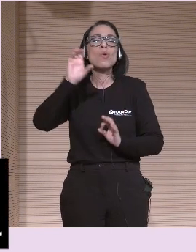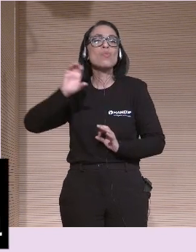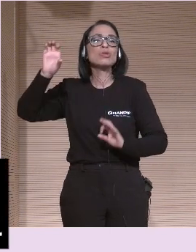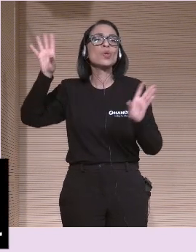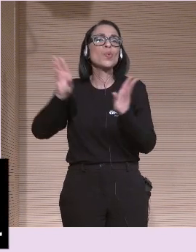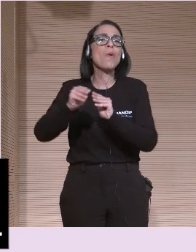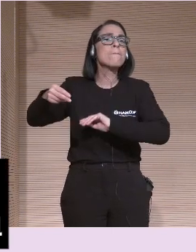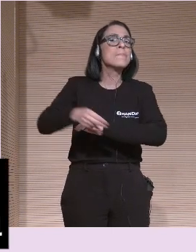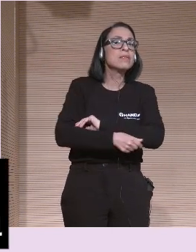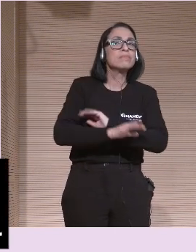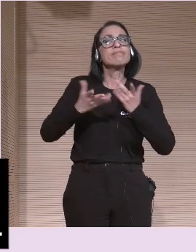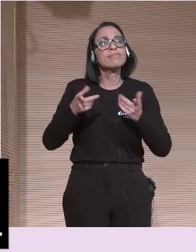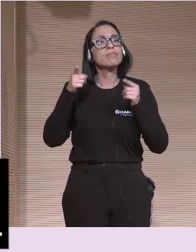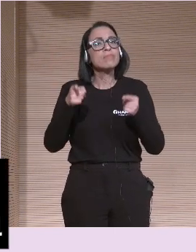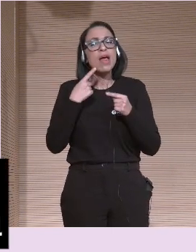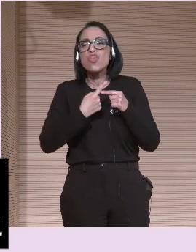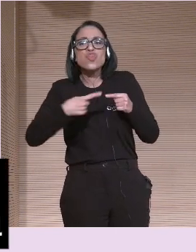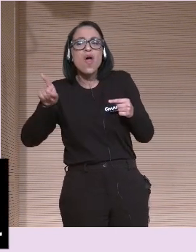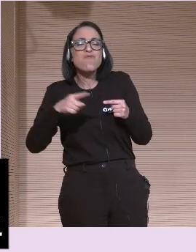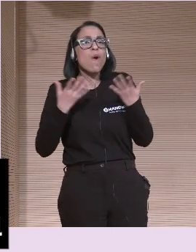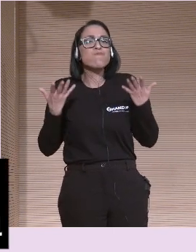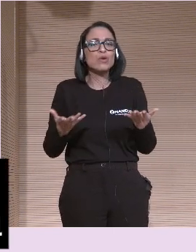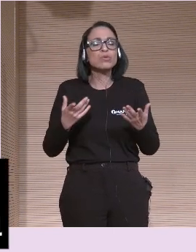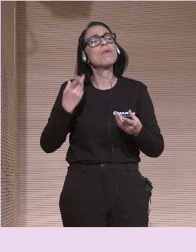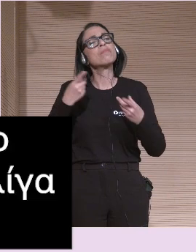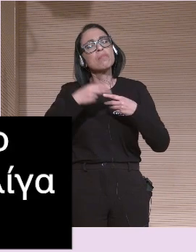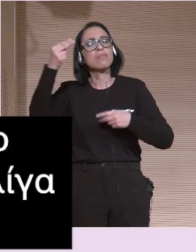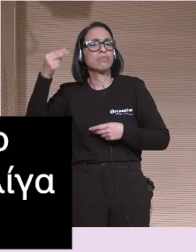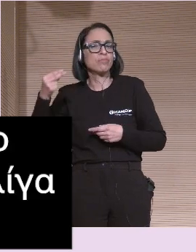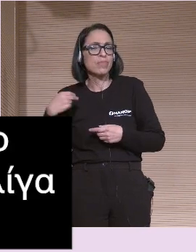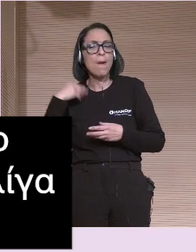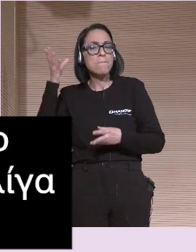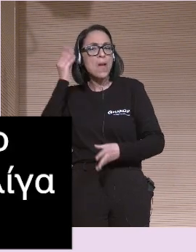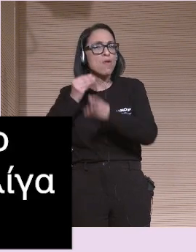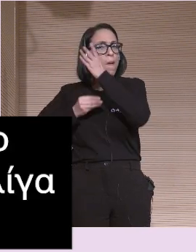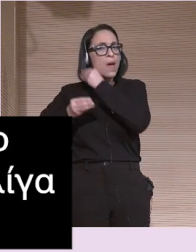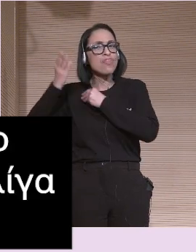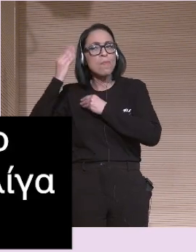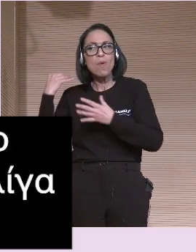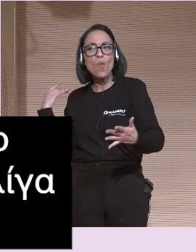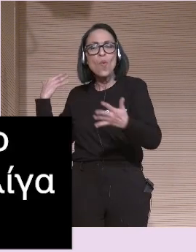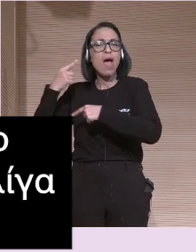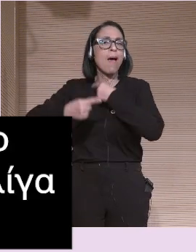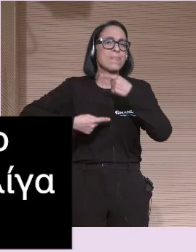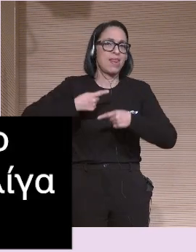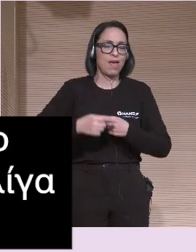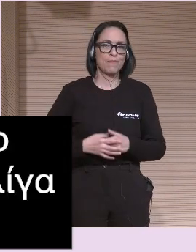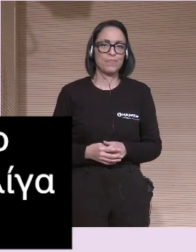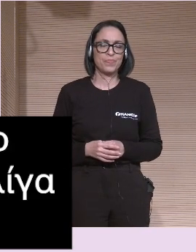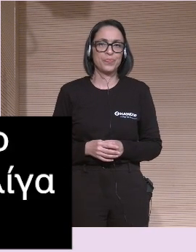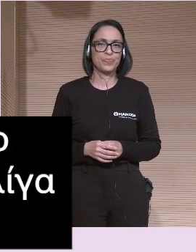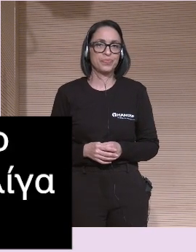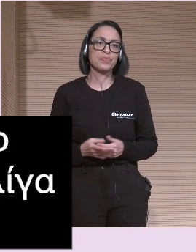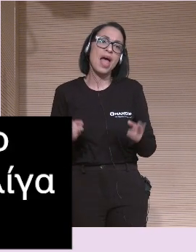difference, and there's some of the things that we have learned along the way that we're going to bring to bear in delivering this permanent museum. I hope delivering this